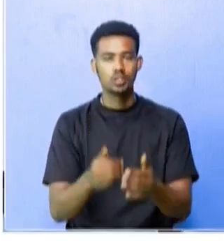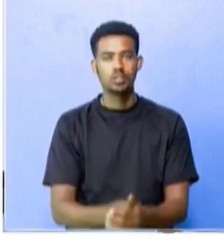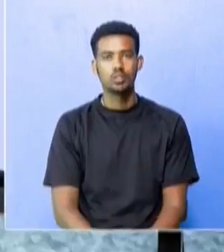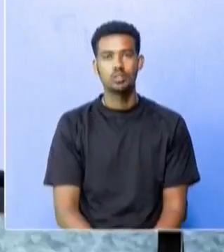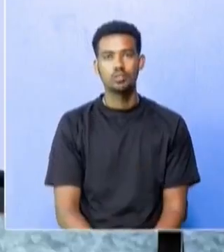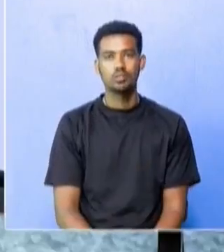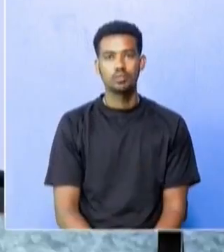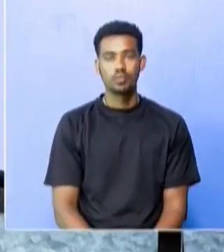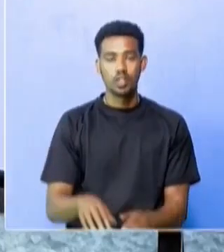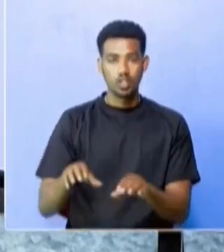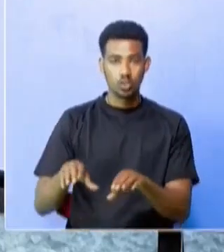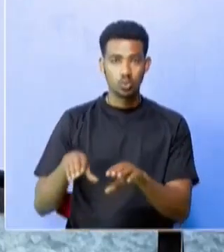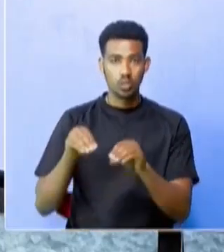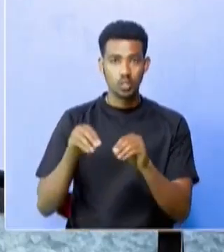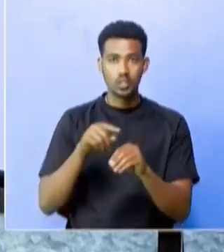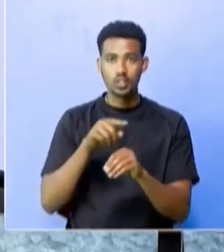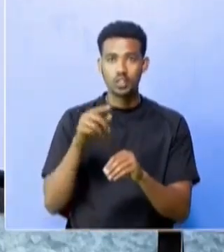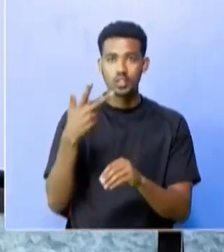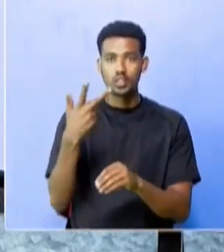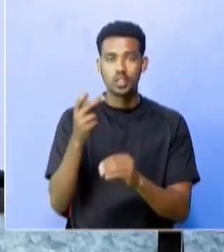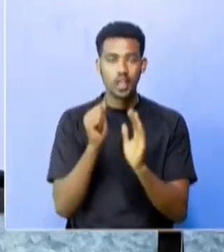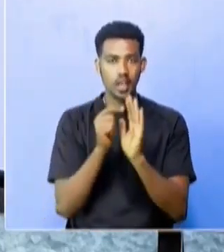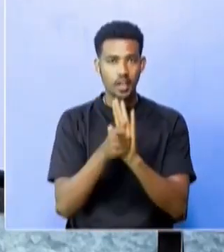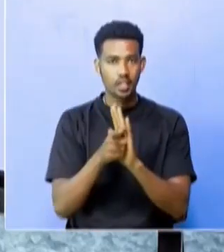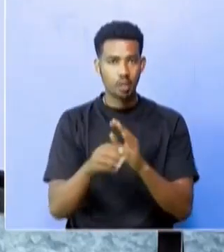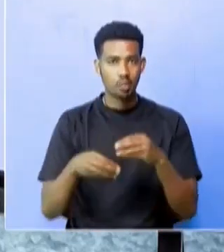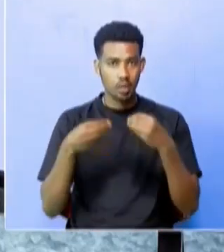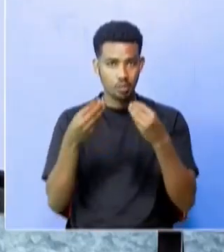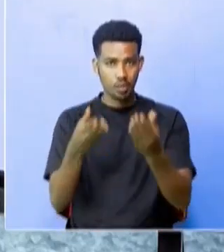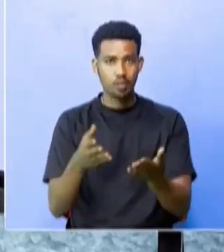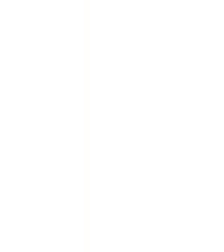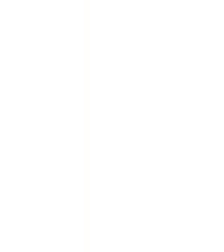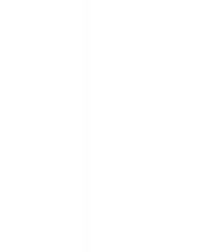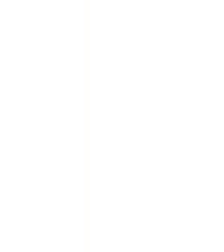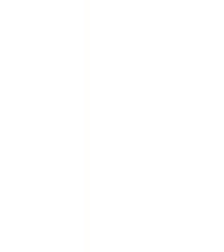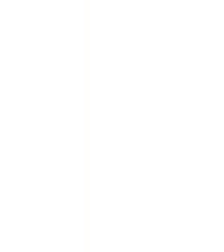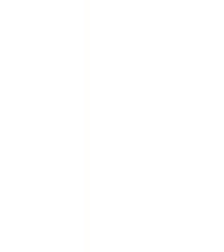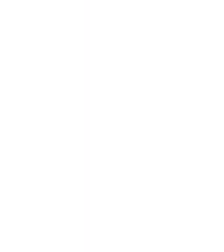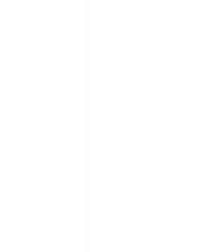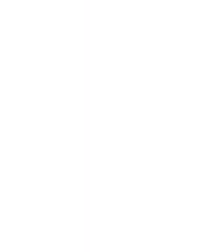So, students, these are 3 examples. Let me give you 2 minutes.